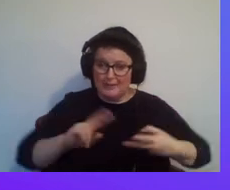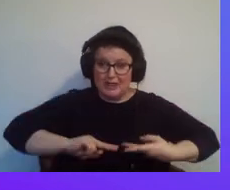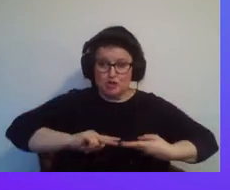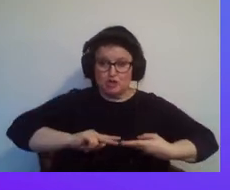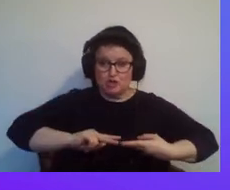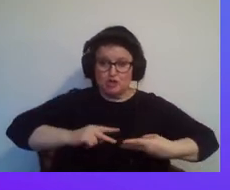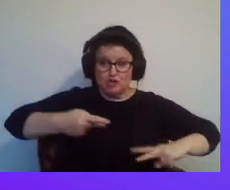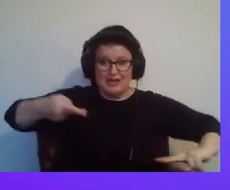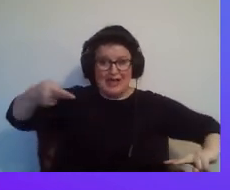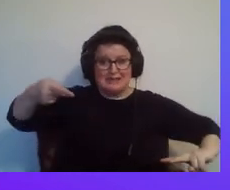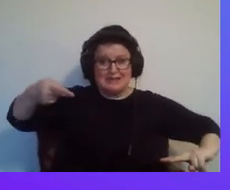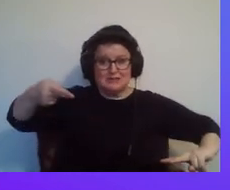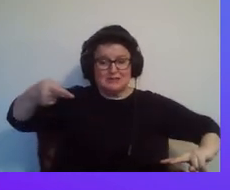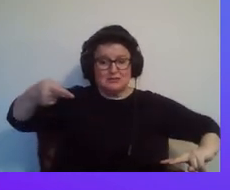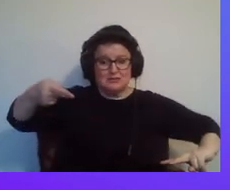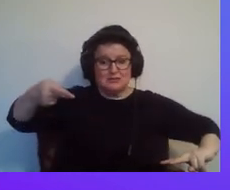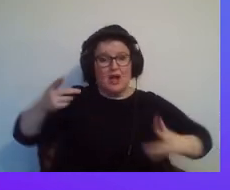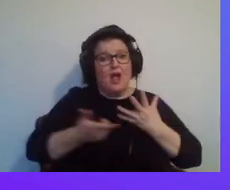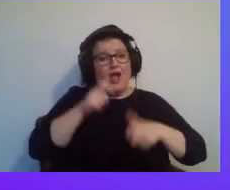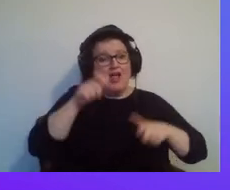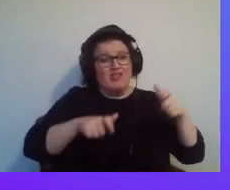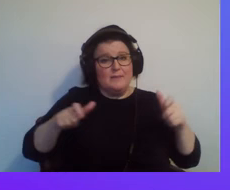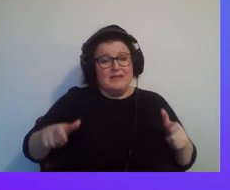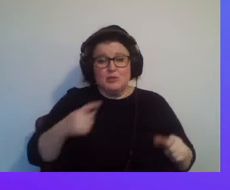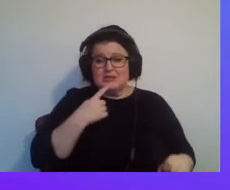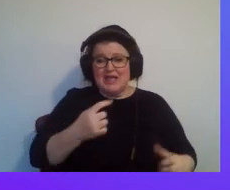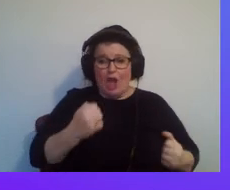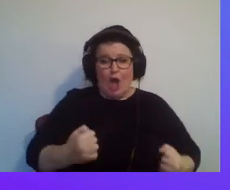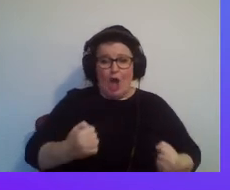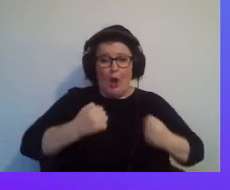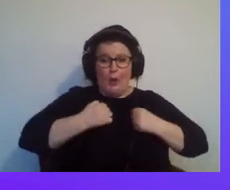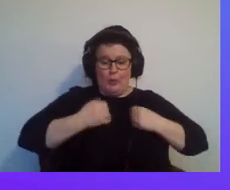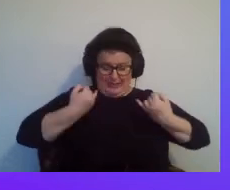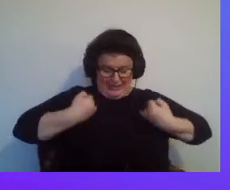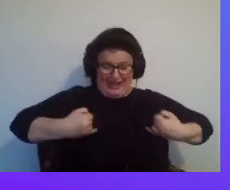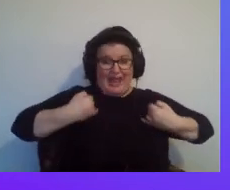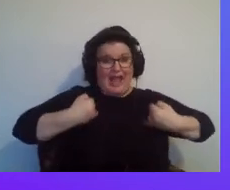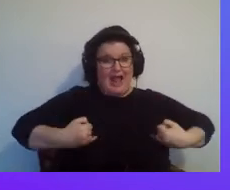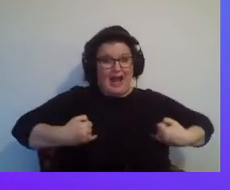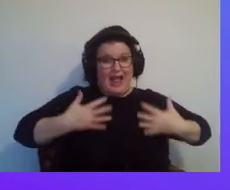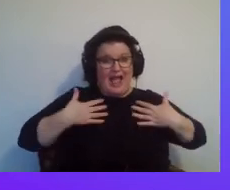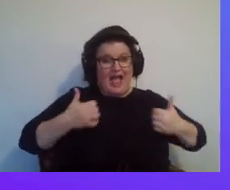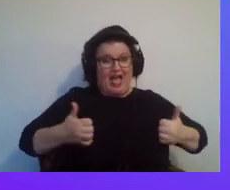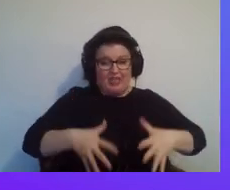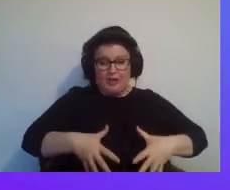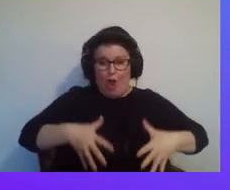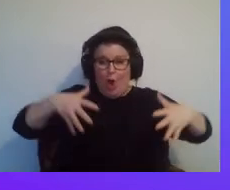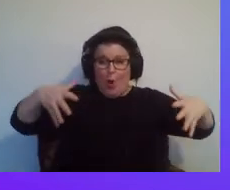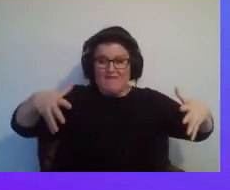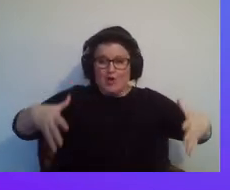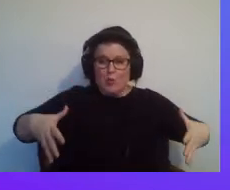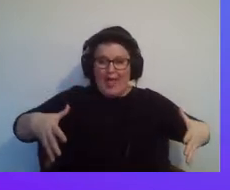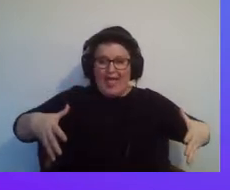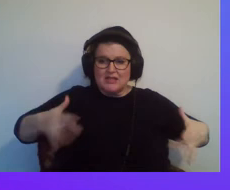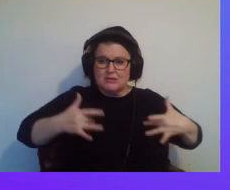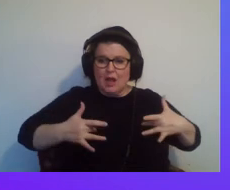and others have been saying that it's our own ill health, that we're overweight. It's our lifestyle. What